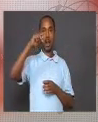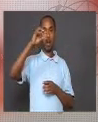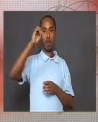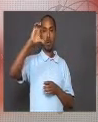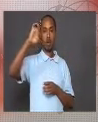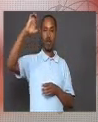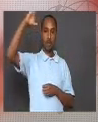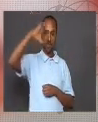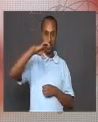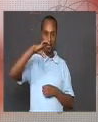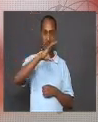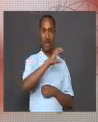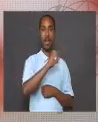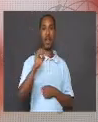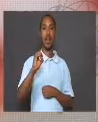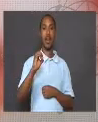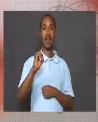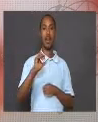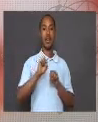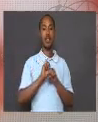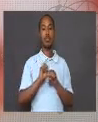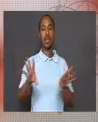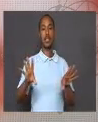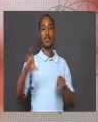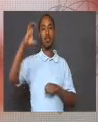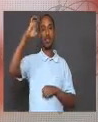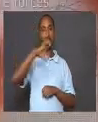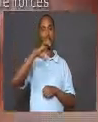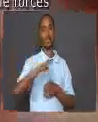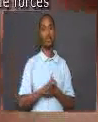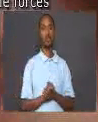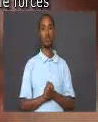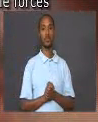dipole-dipole forces, and dispersion forces.